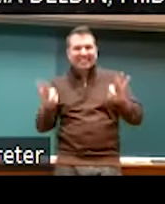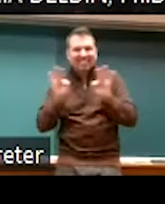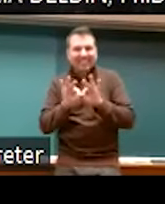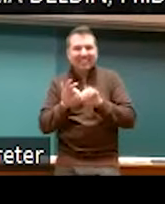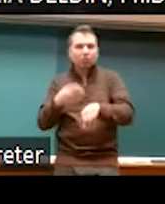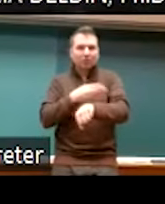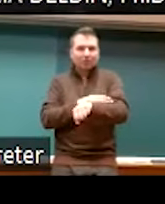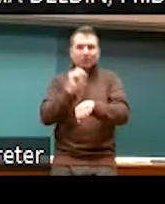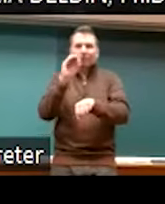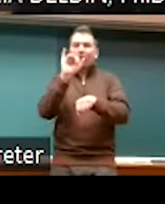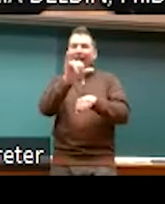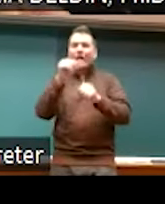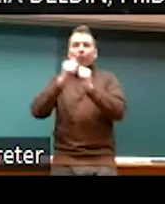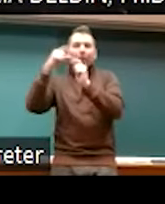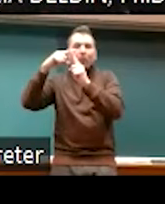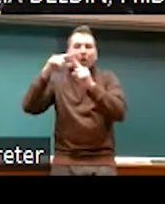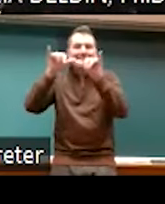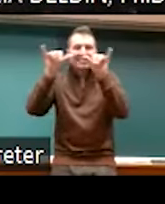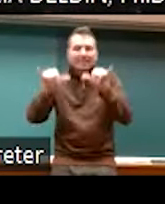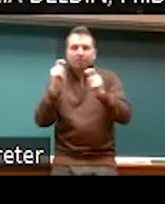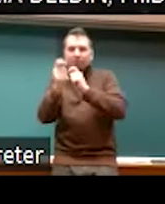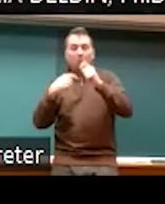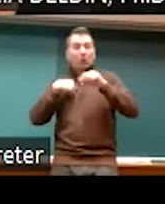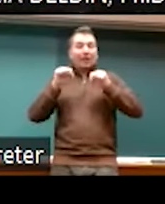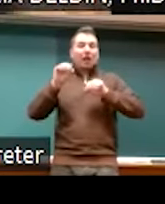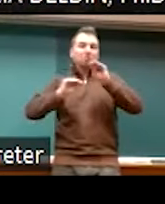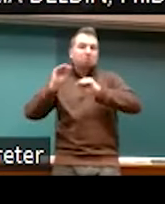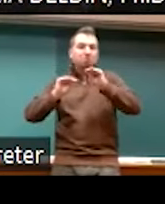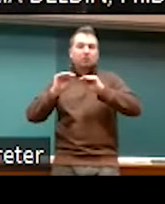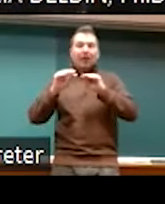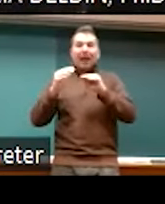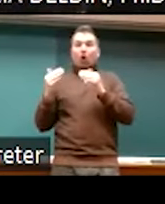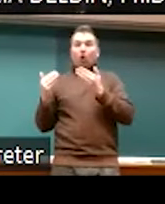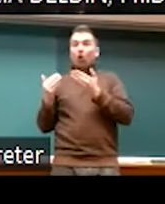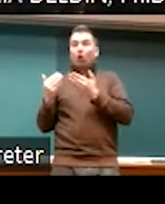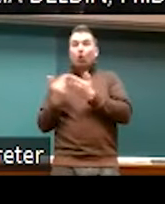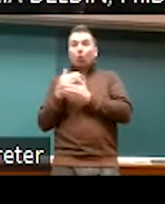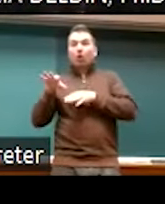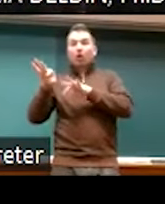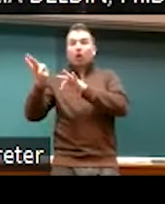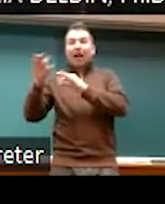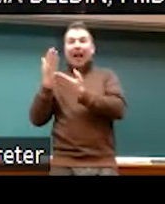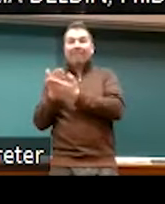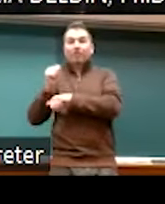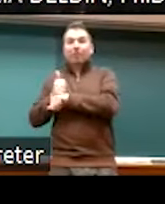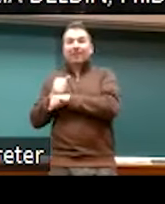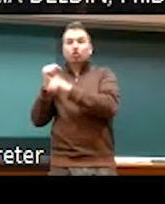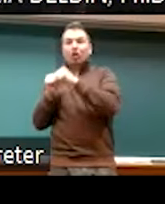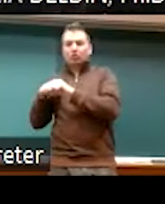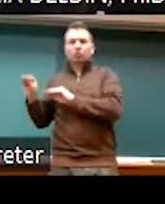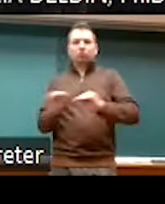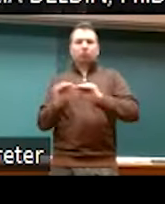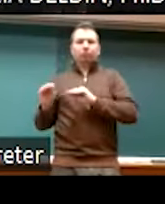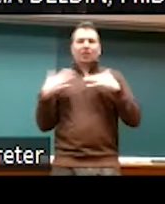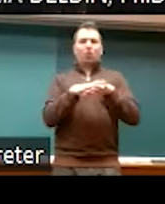number of points and at which meetings are working. We can switch them out, put new evidence-based strategies if they become larger effect sizes.